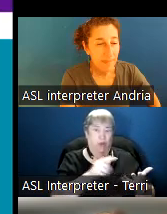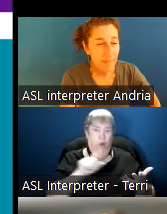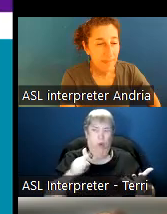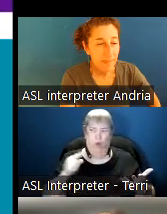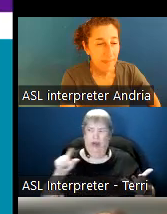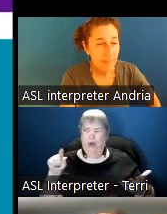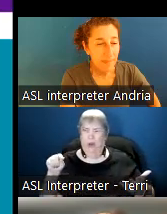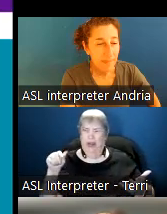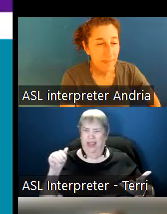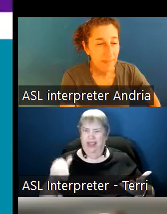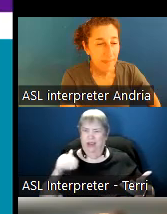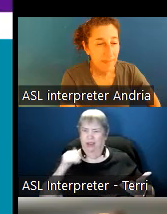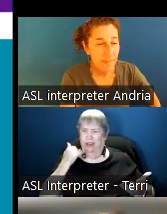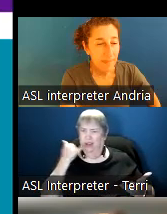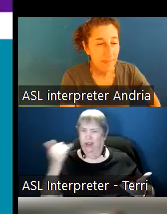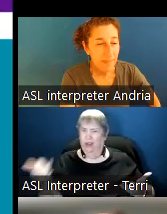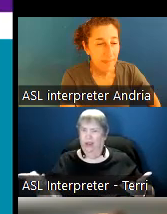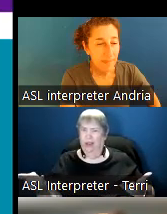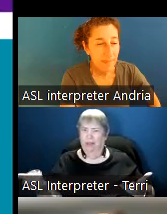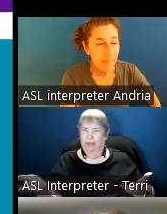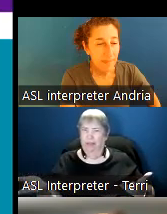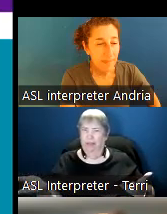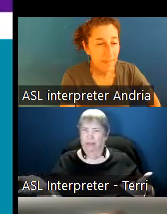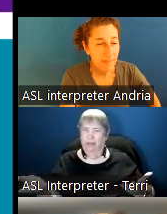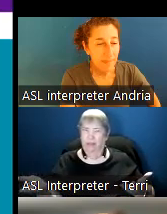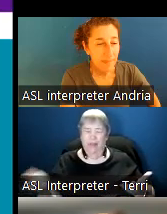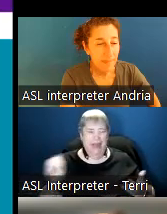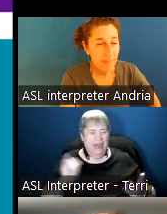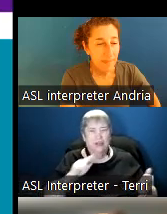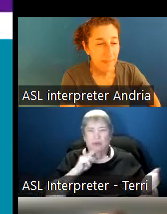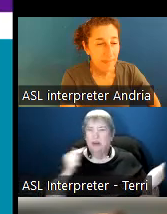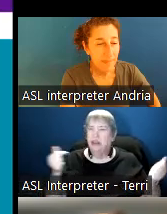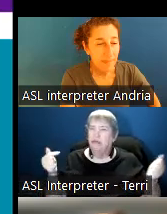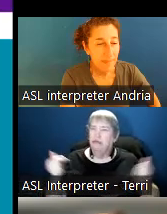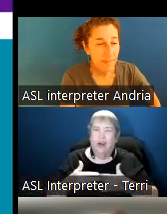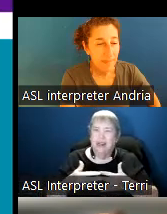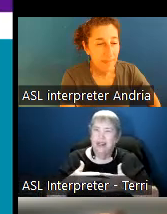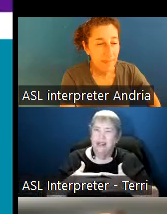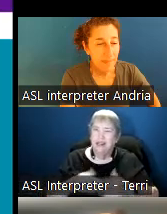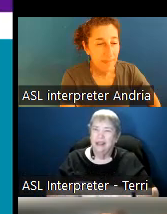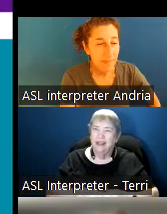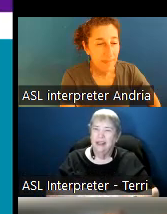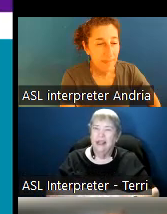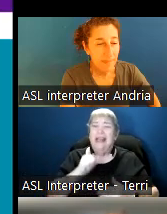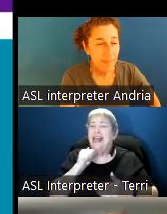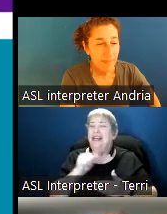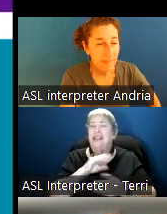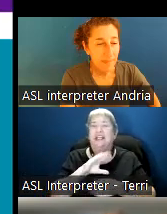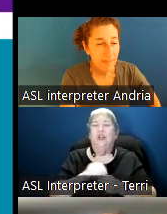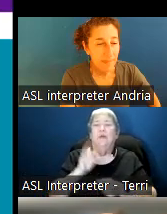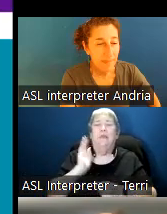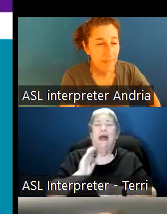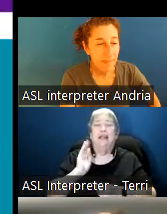you know, that's a really frightening thing. And this doesn't include, you know, past, because those are the